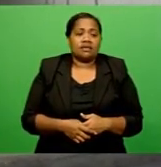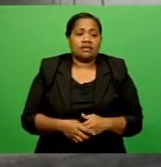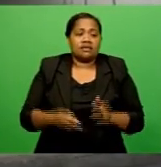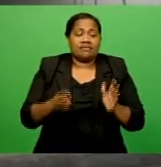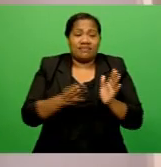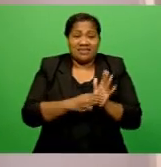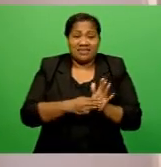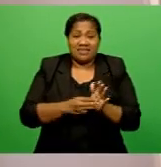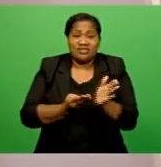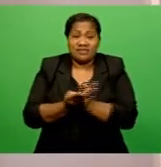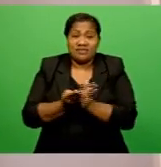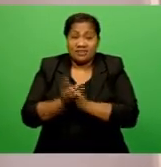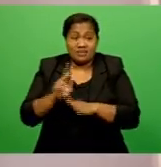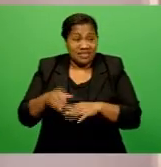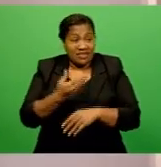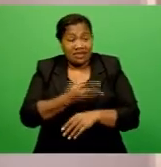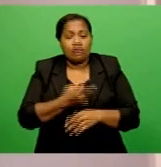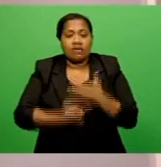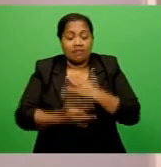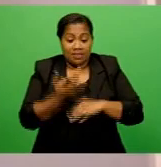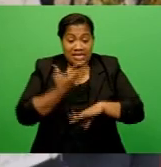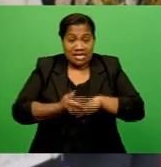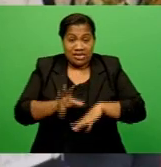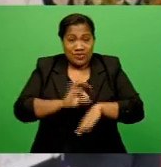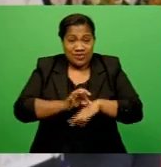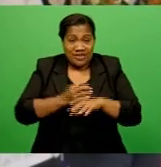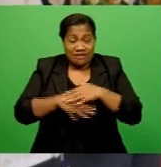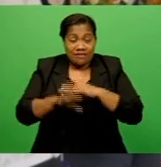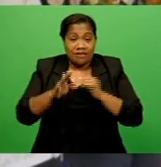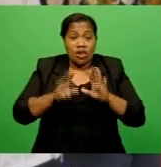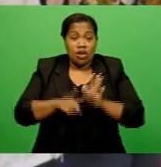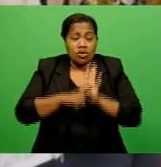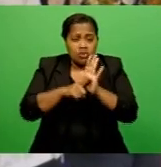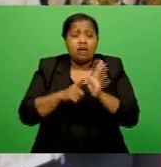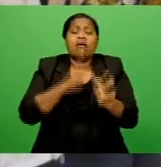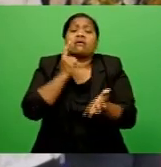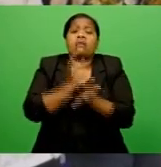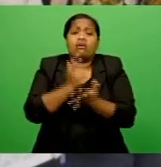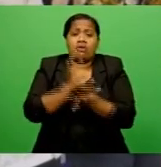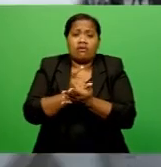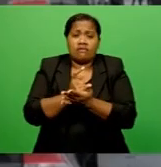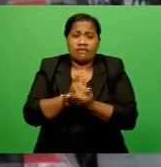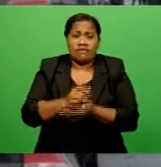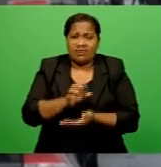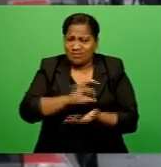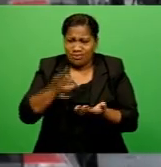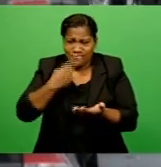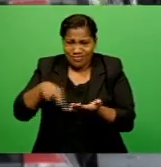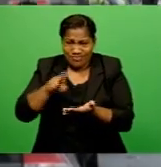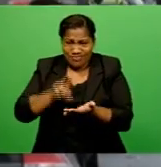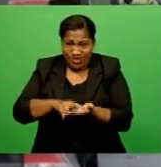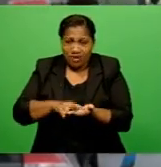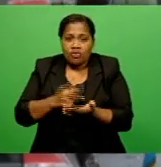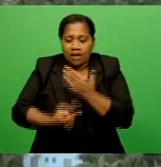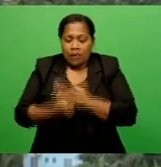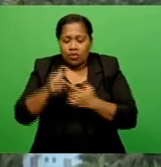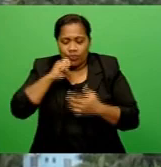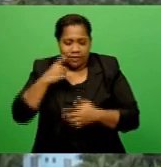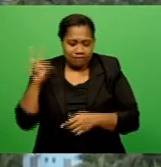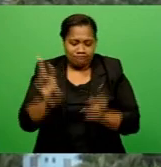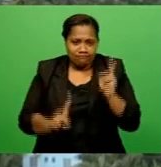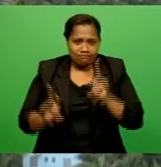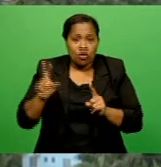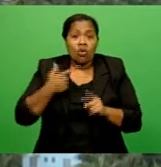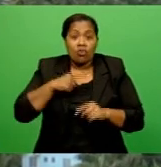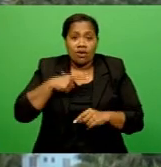believes with the new facility in Lautoka, a lot of unreported cases will be uncovered as victims will find the clinic